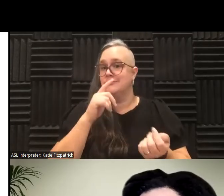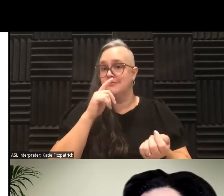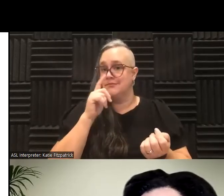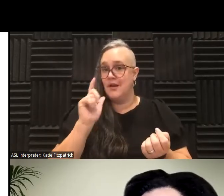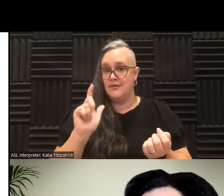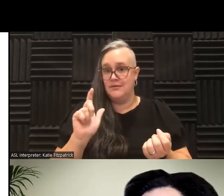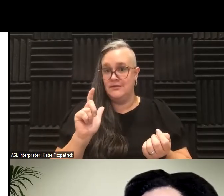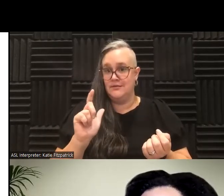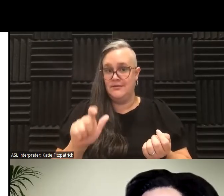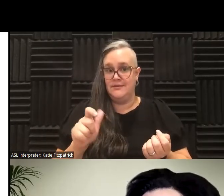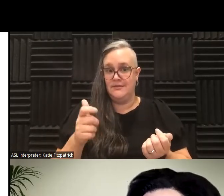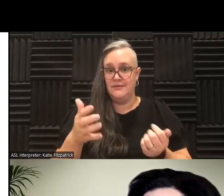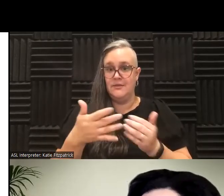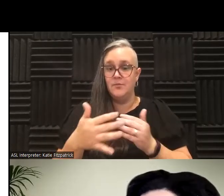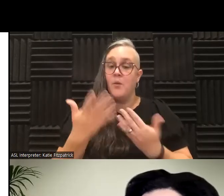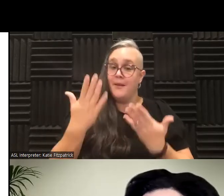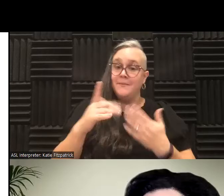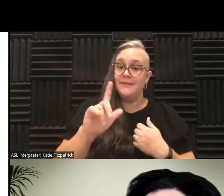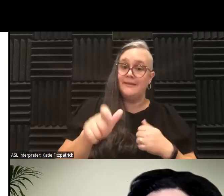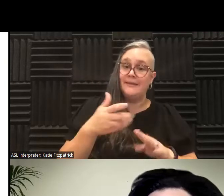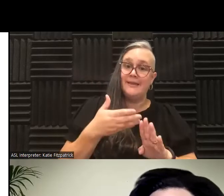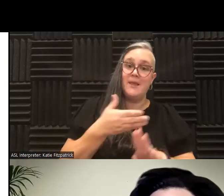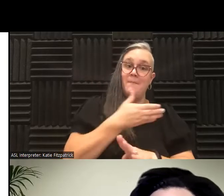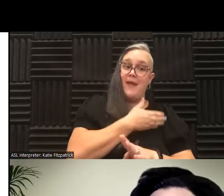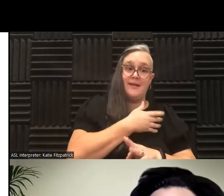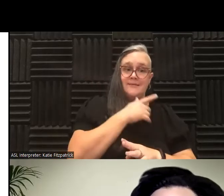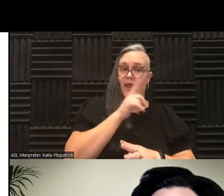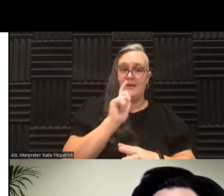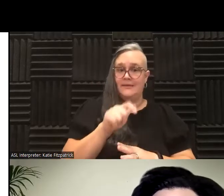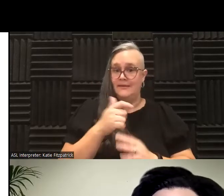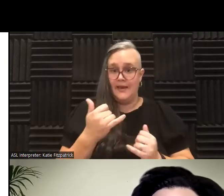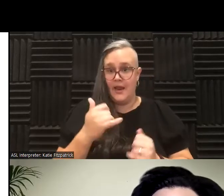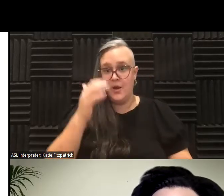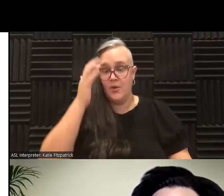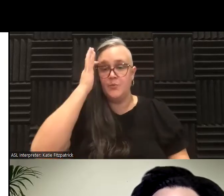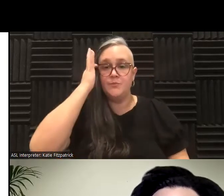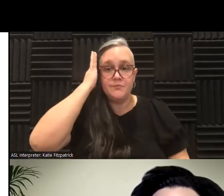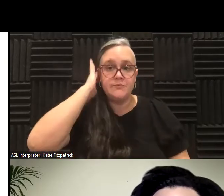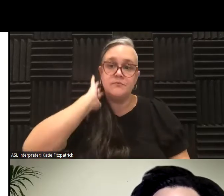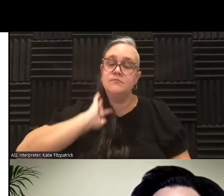you may have needed that in the past. It's been set as a